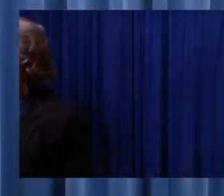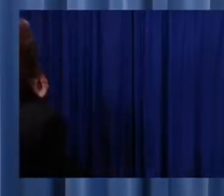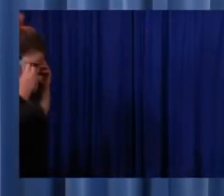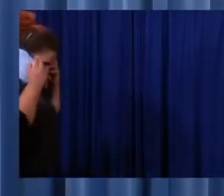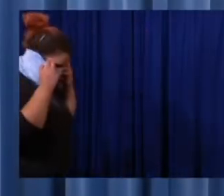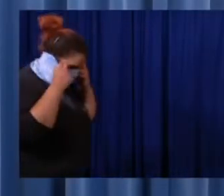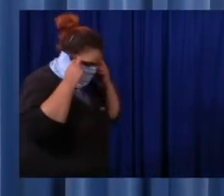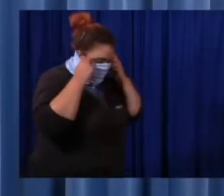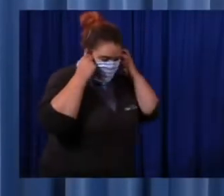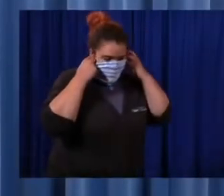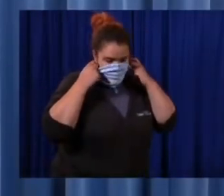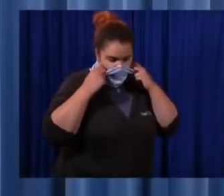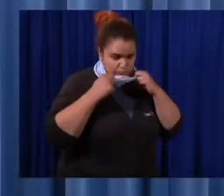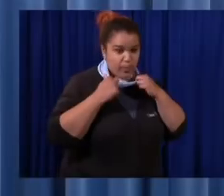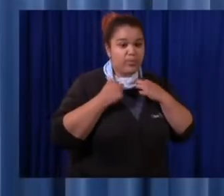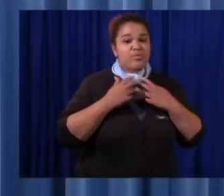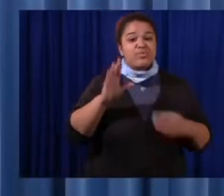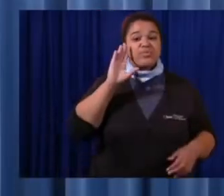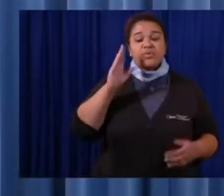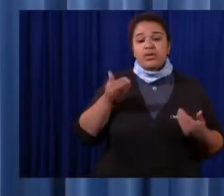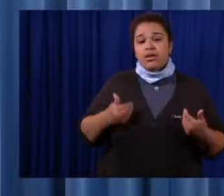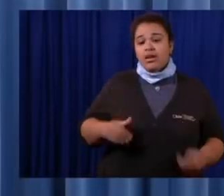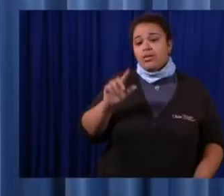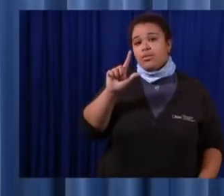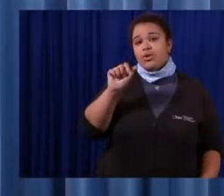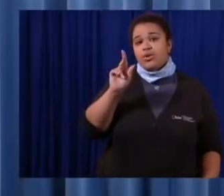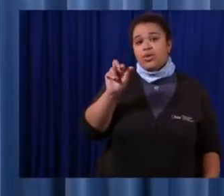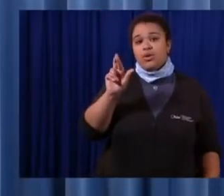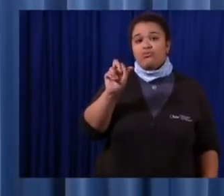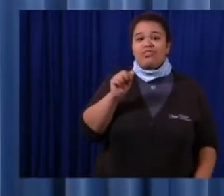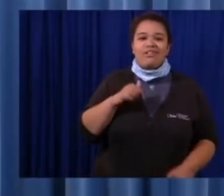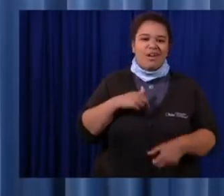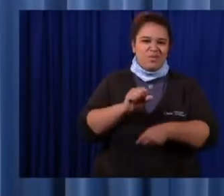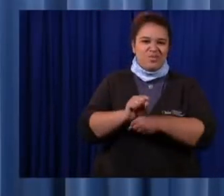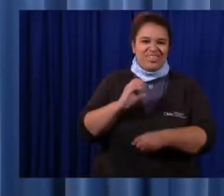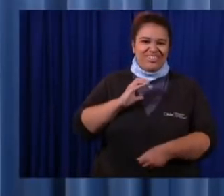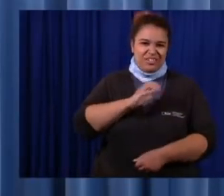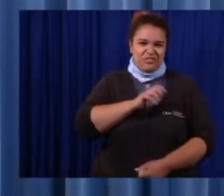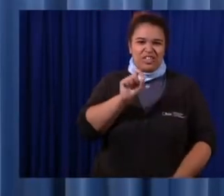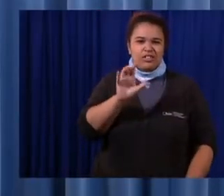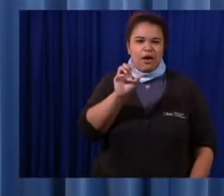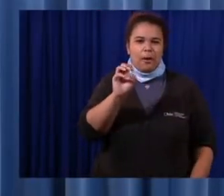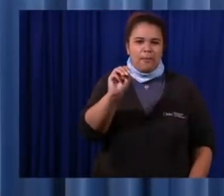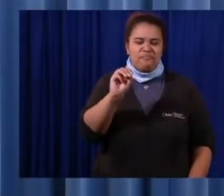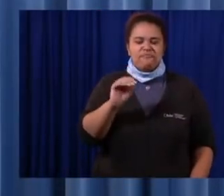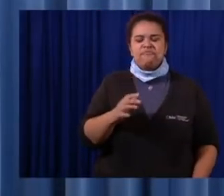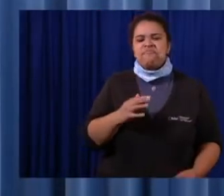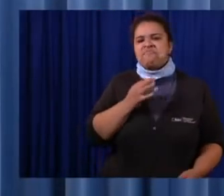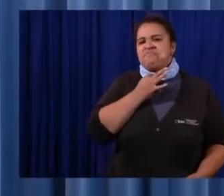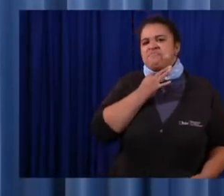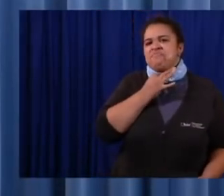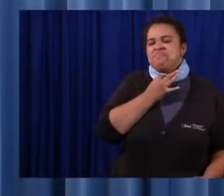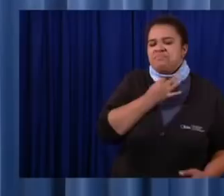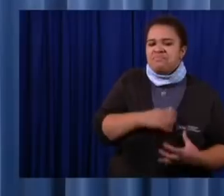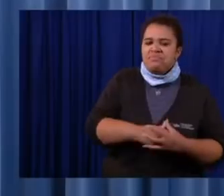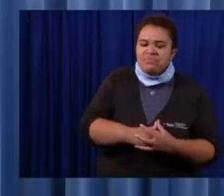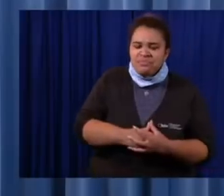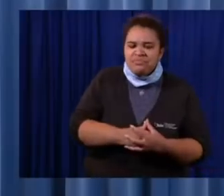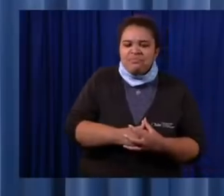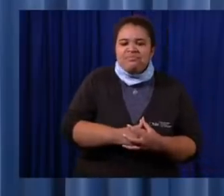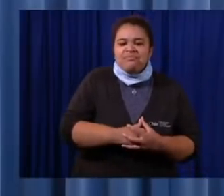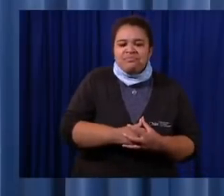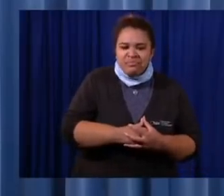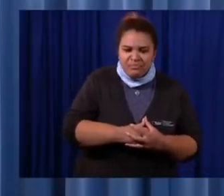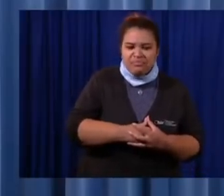Hi, Governor DeWine. This is Laura Hancock from Cleveland.com. My question is, with this recent